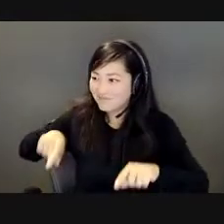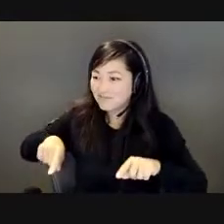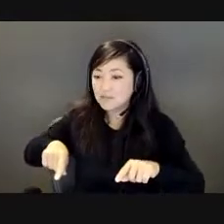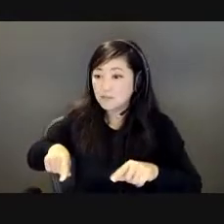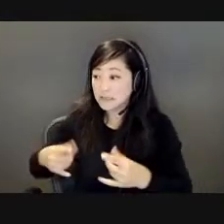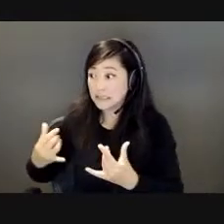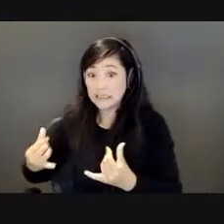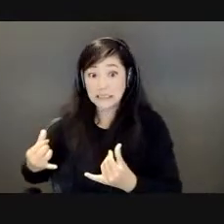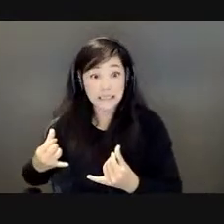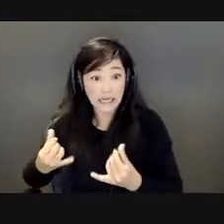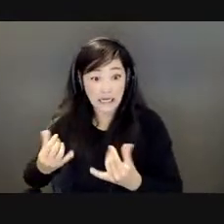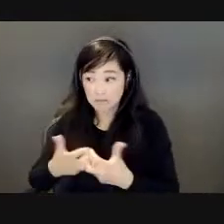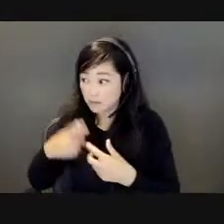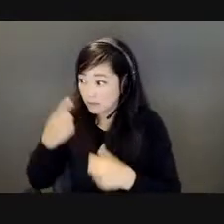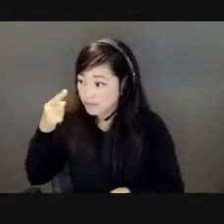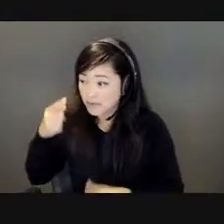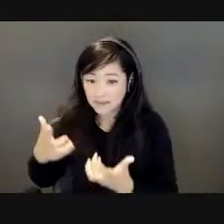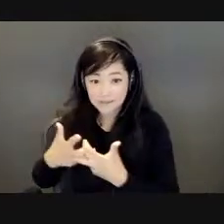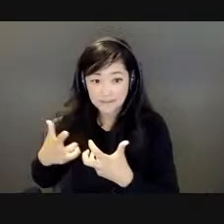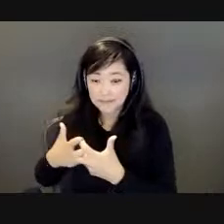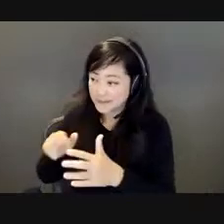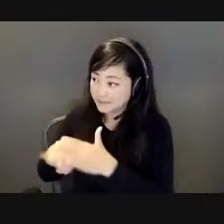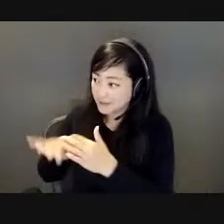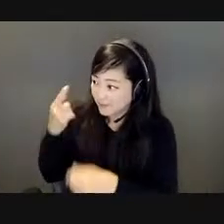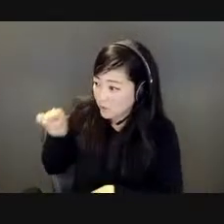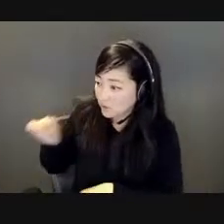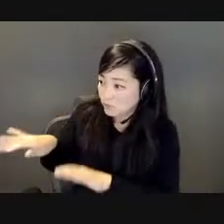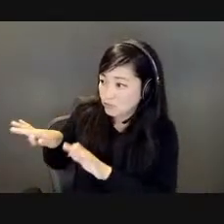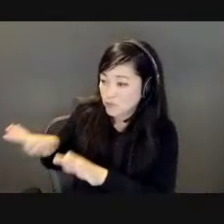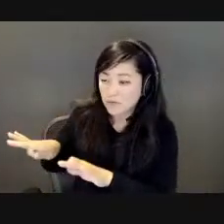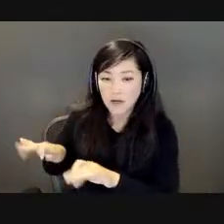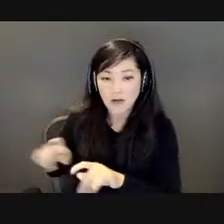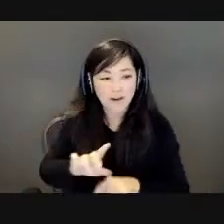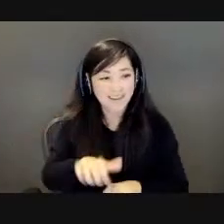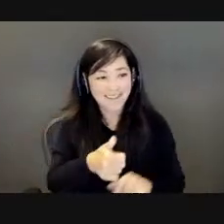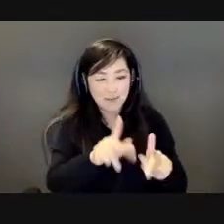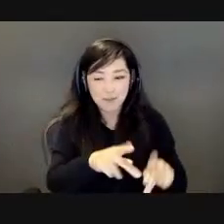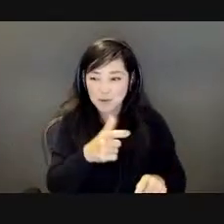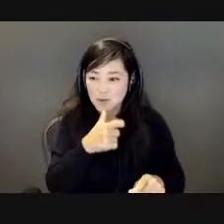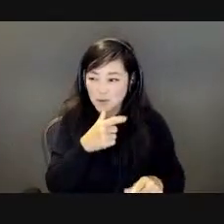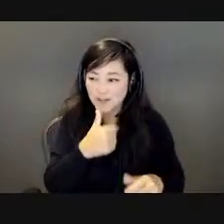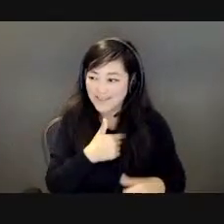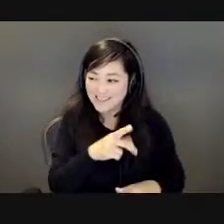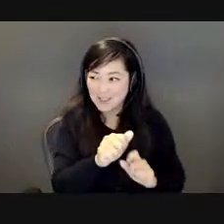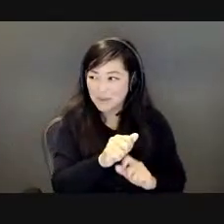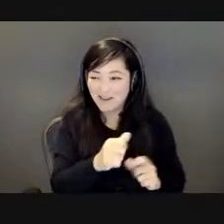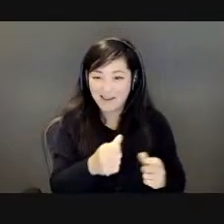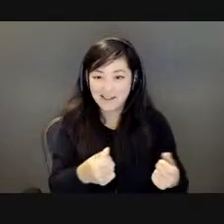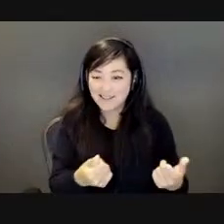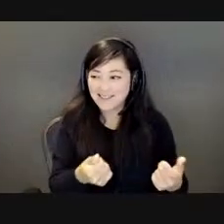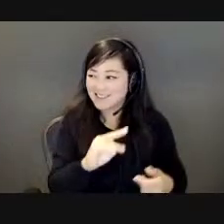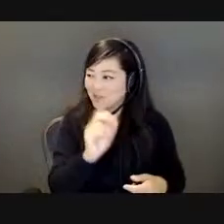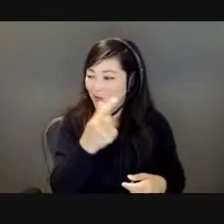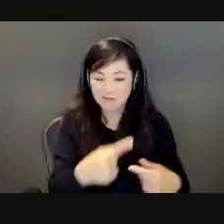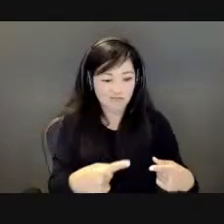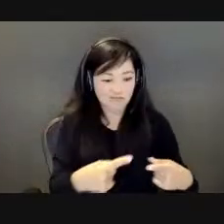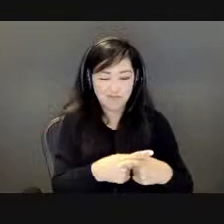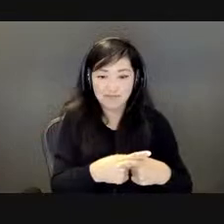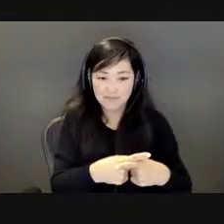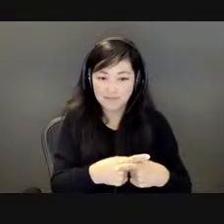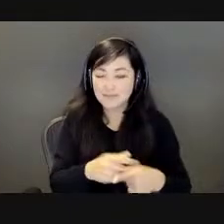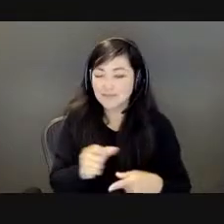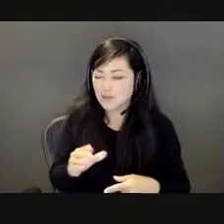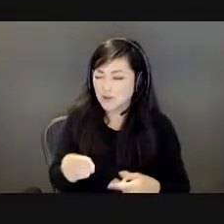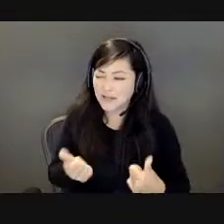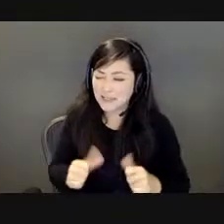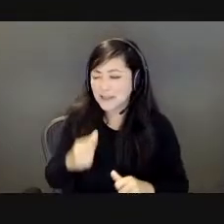so accessible for somebody else. And with the different pieces of equipment, that makes a huge difference also. And so I always try to,